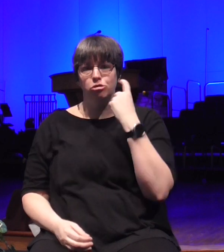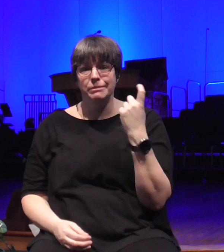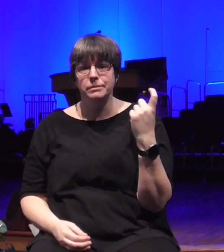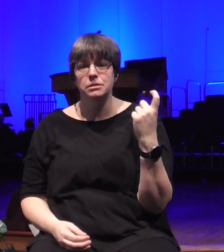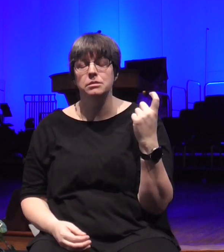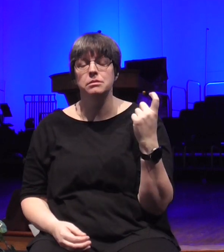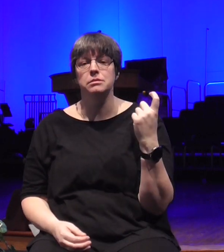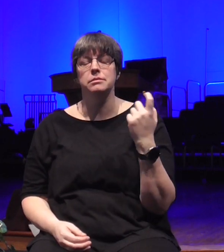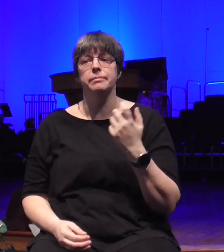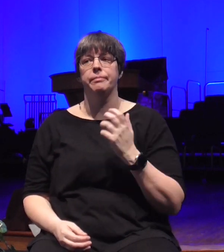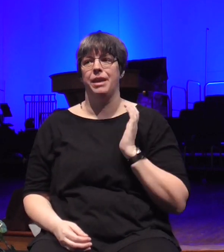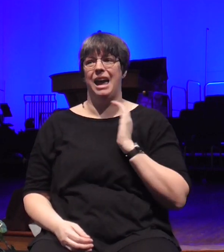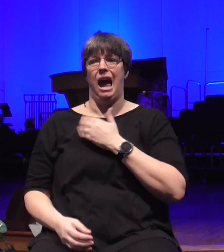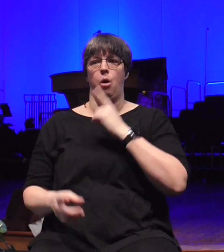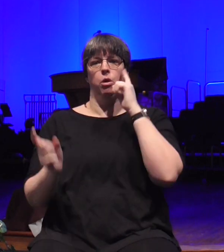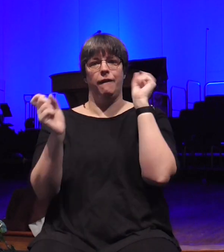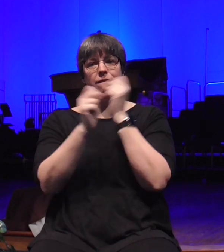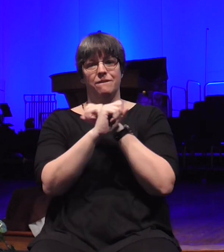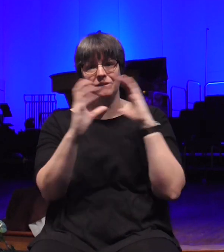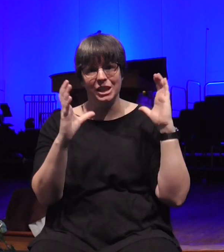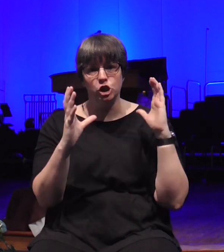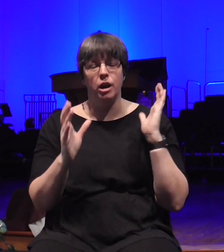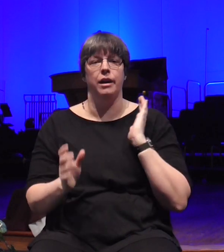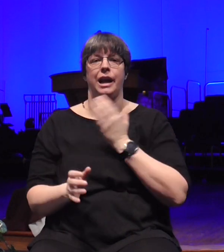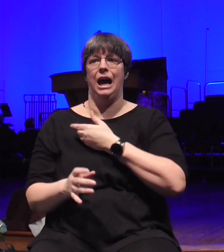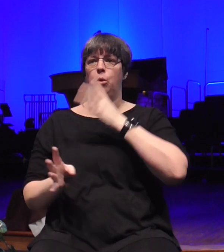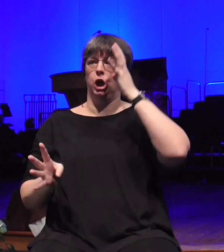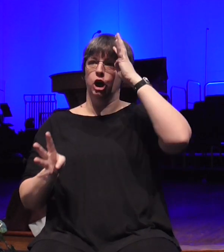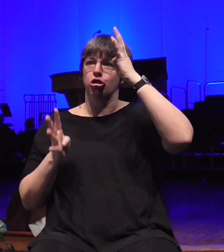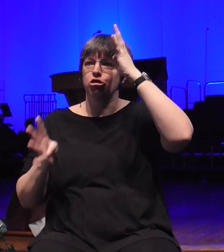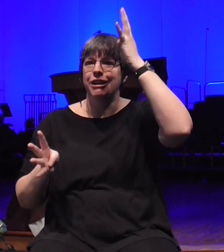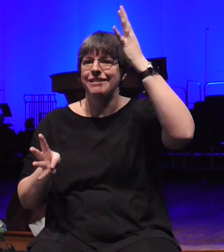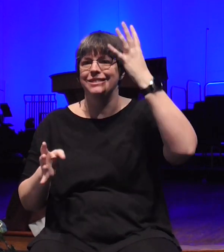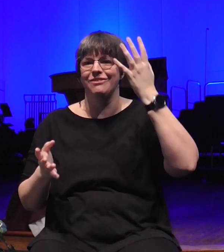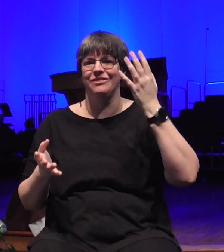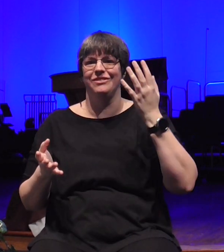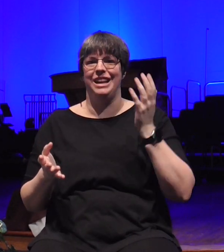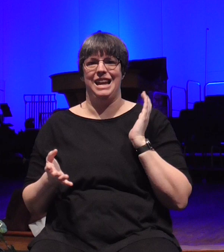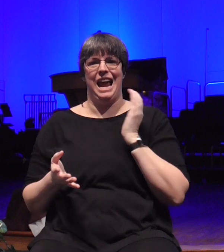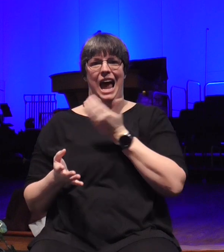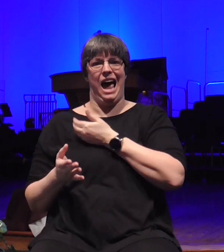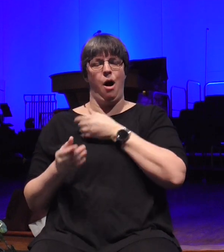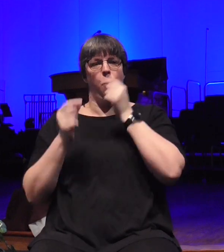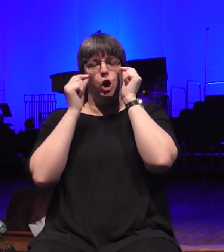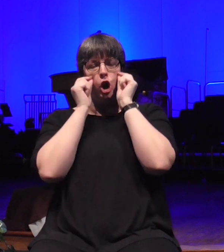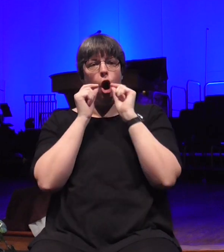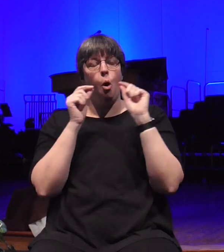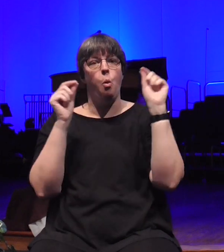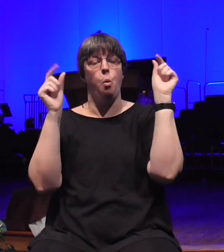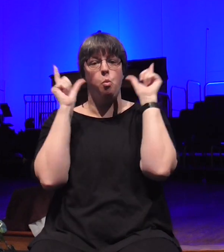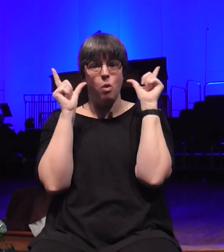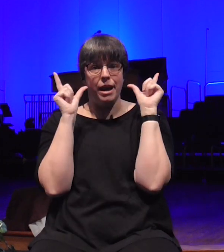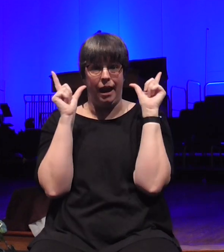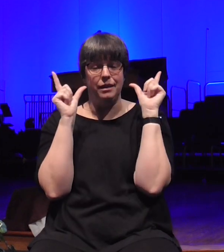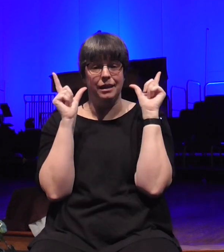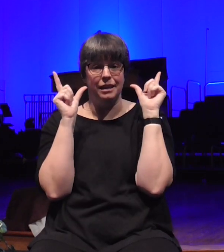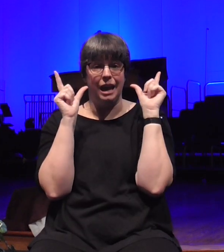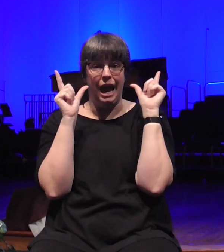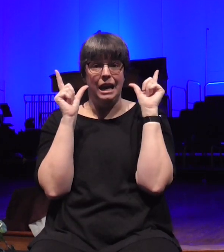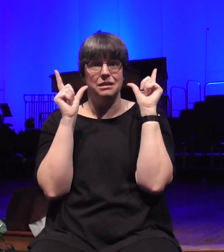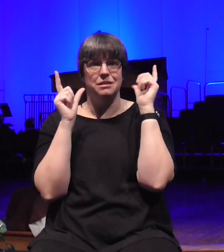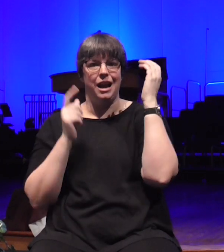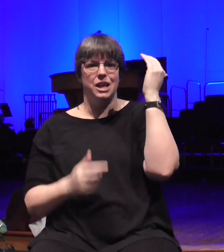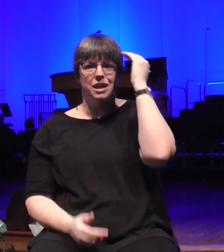dreams, our vision, it's our creativity. It's an awakened consciousness, a